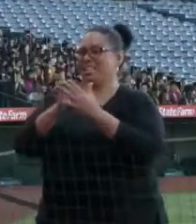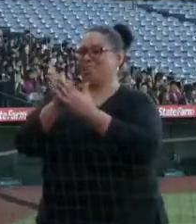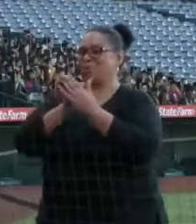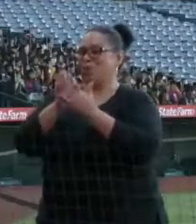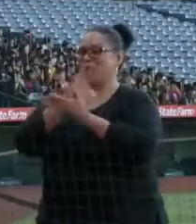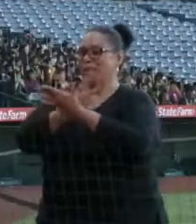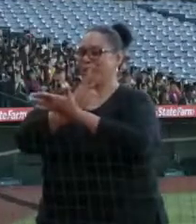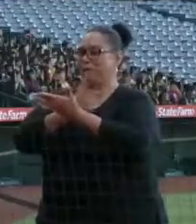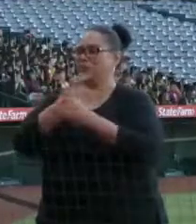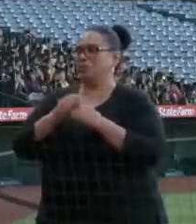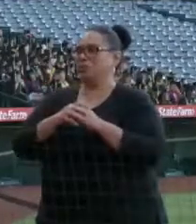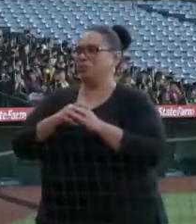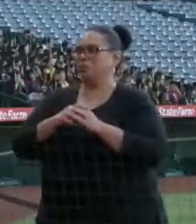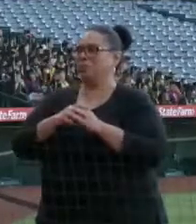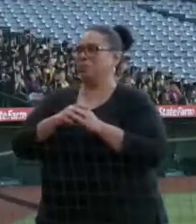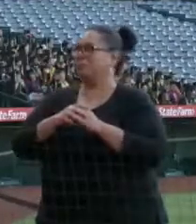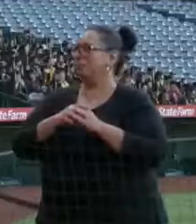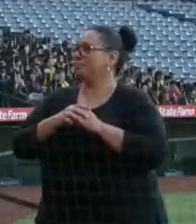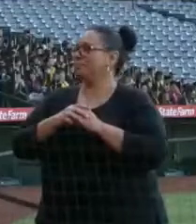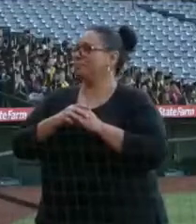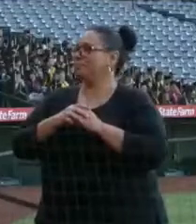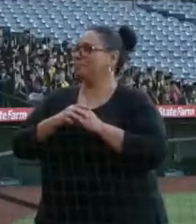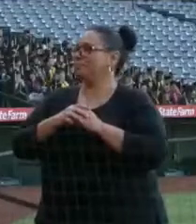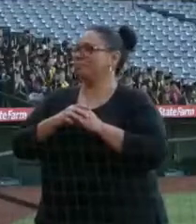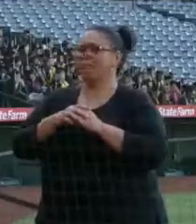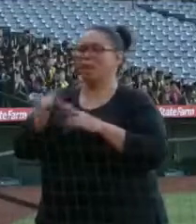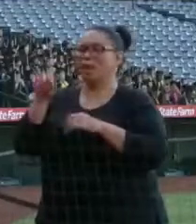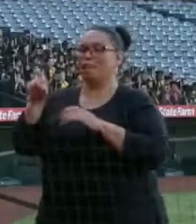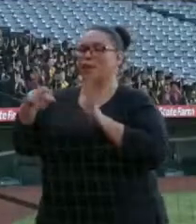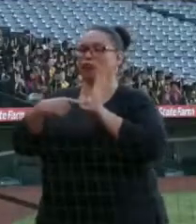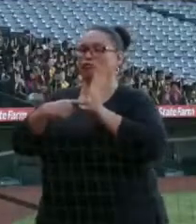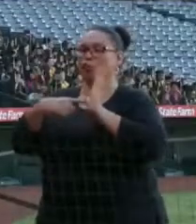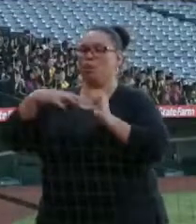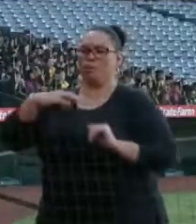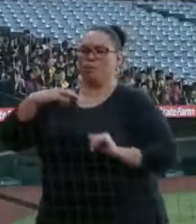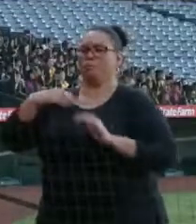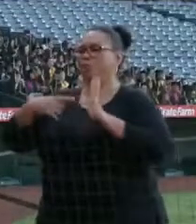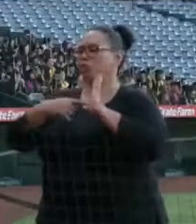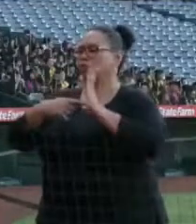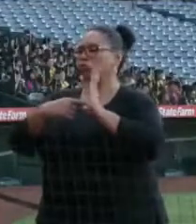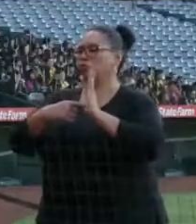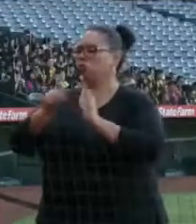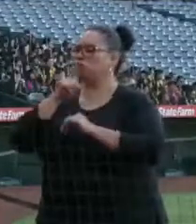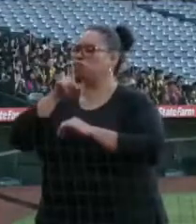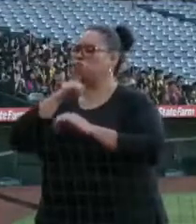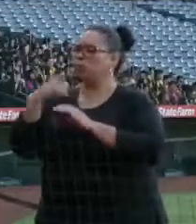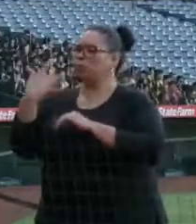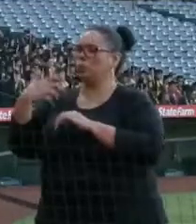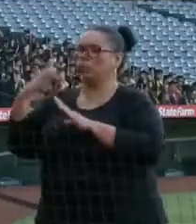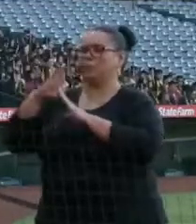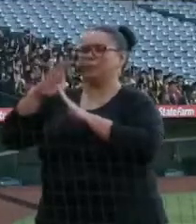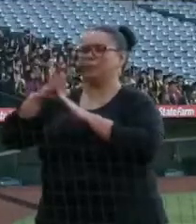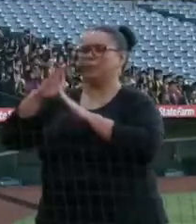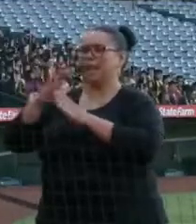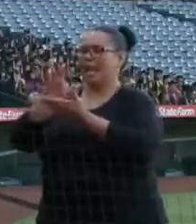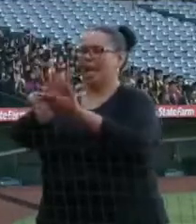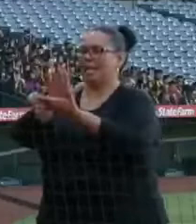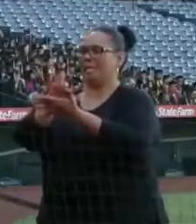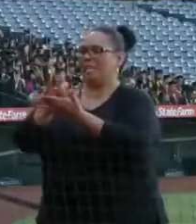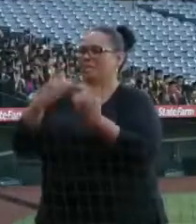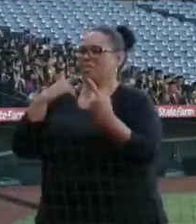master's degree. A nominee must show evidence of truly distinguished academic achievement in their chosen